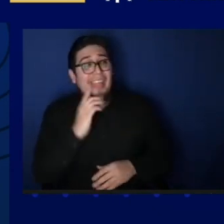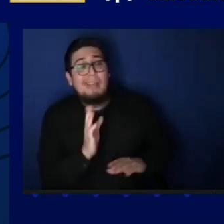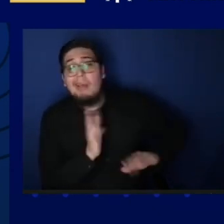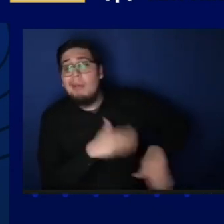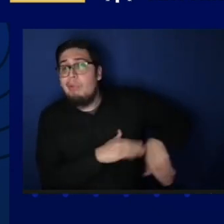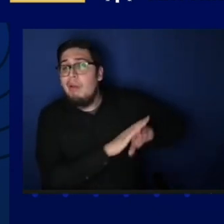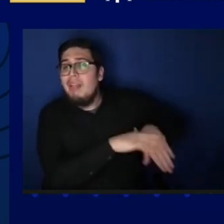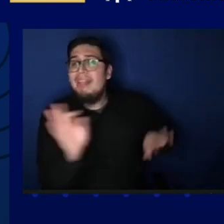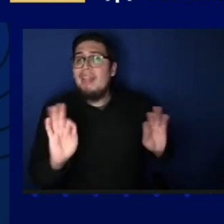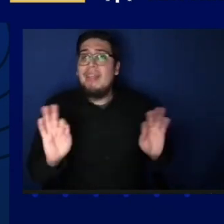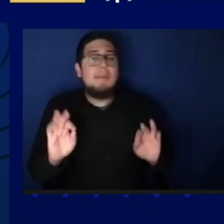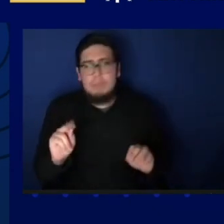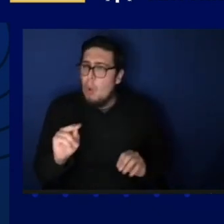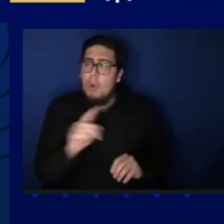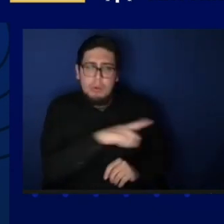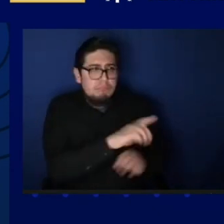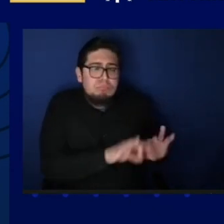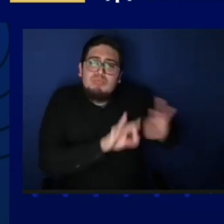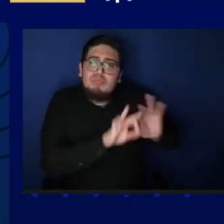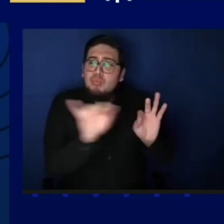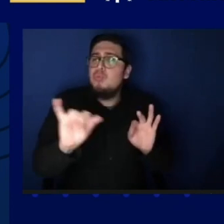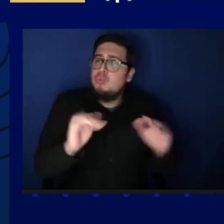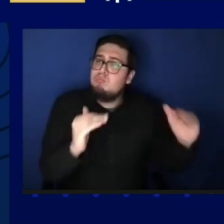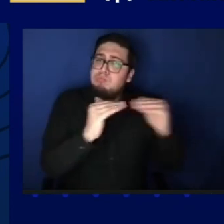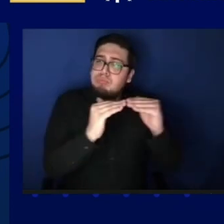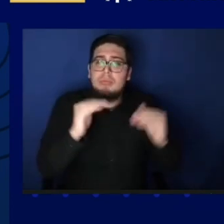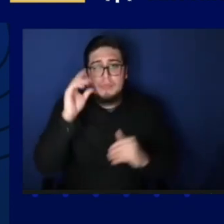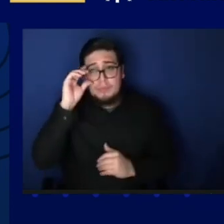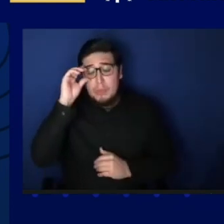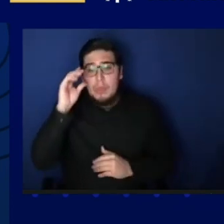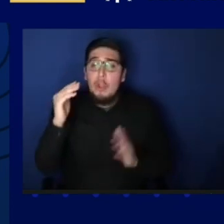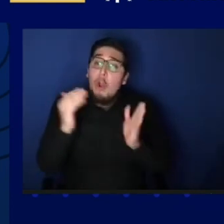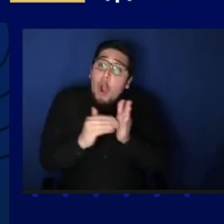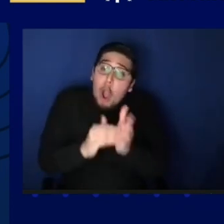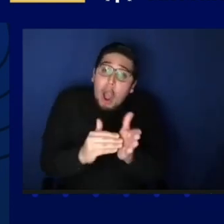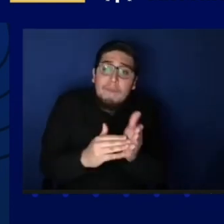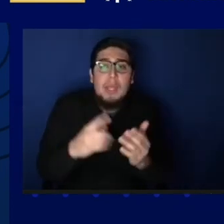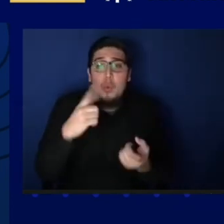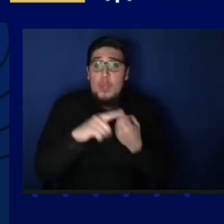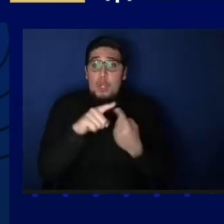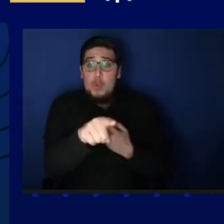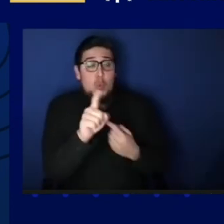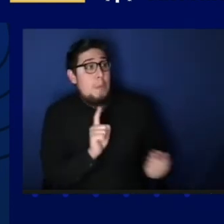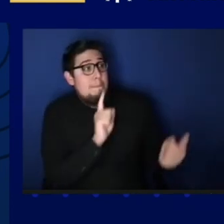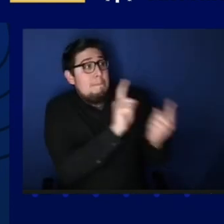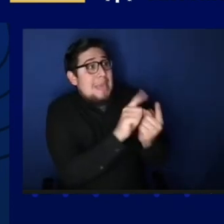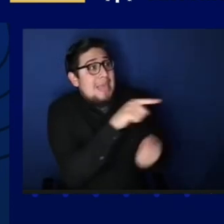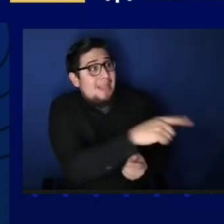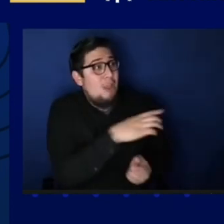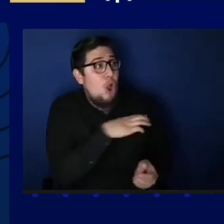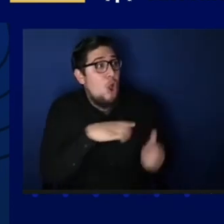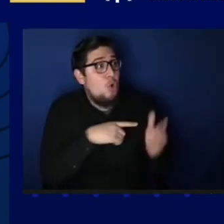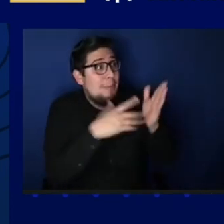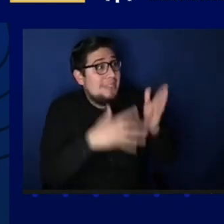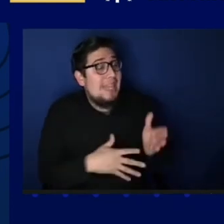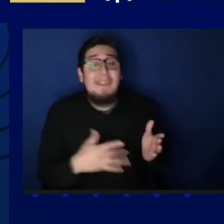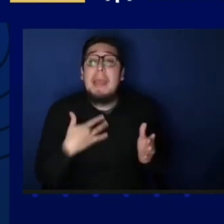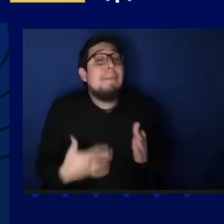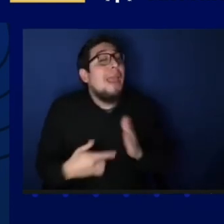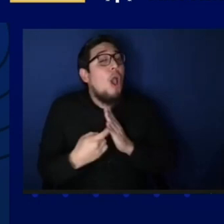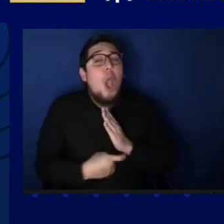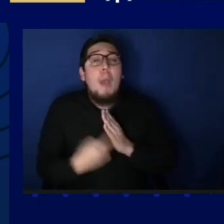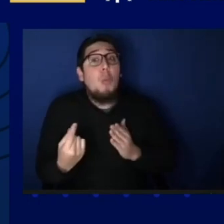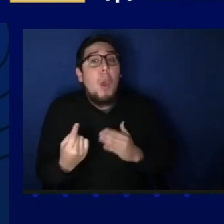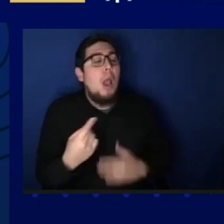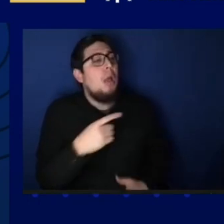And another tip I'll say up front is that often people think that when we're meeting with these folks, automatically it's, I'm talking to